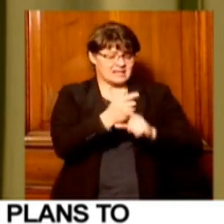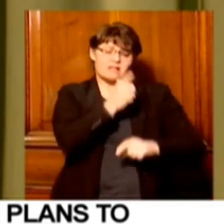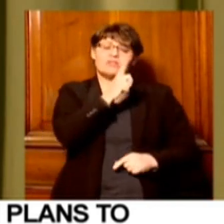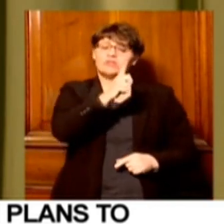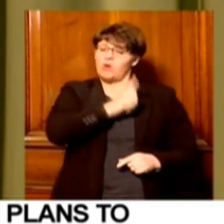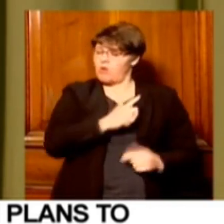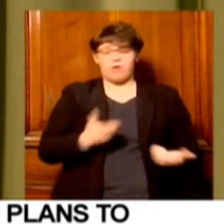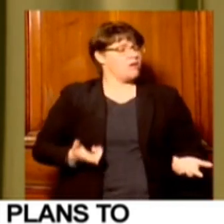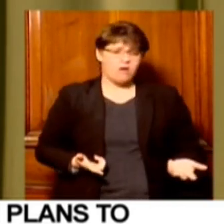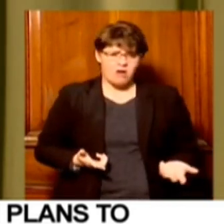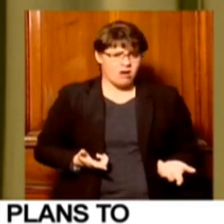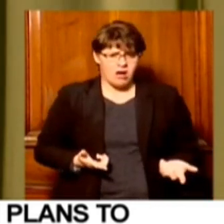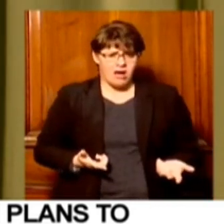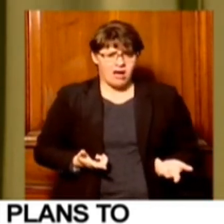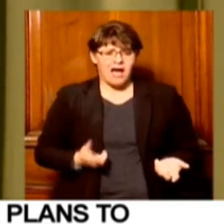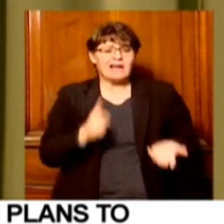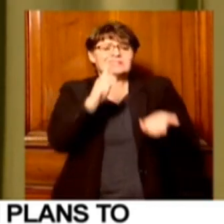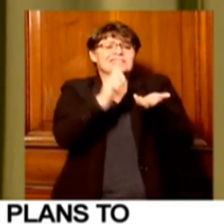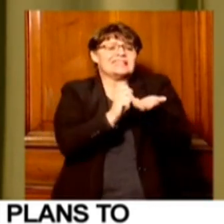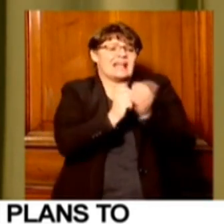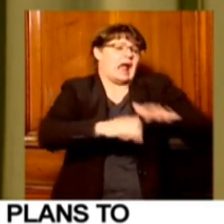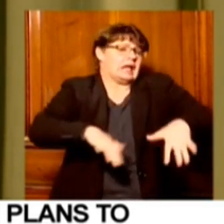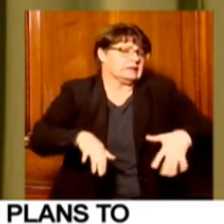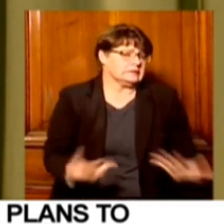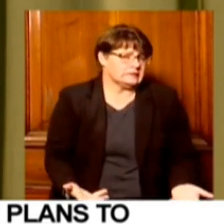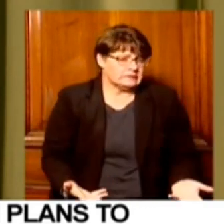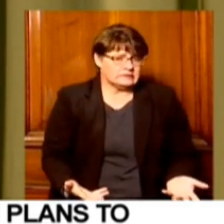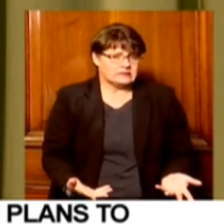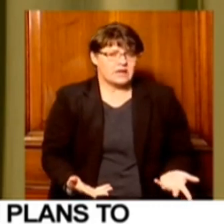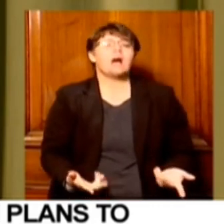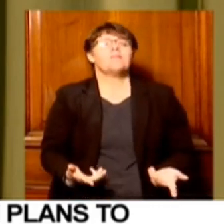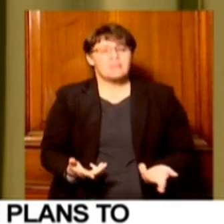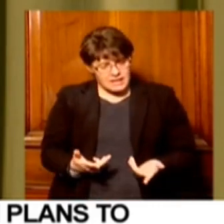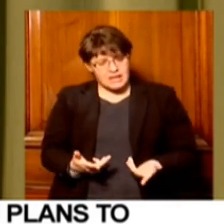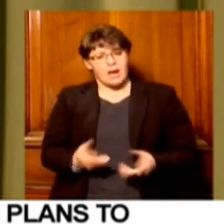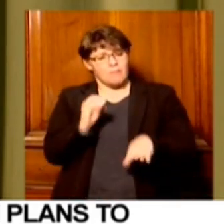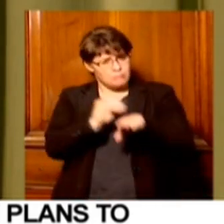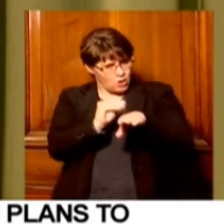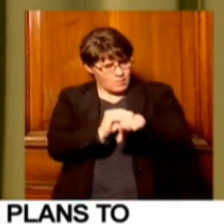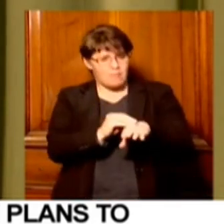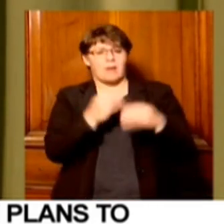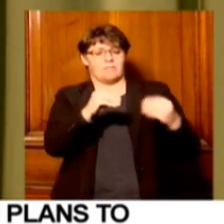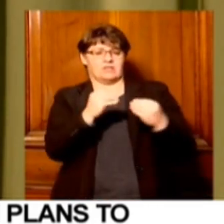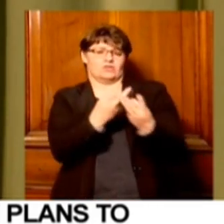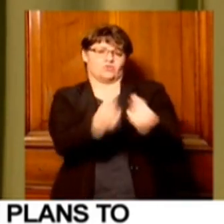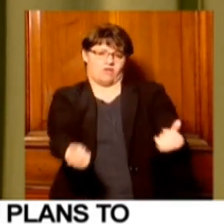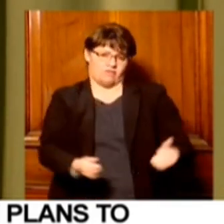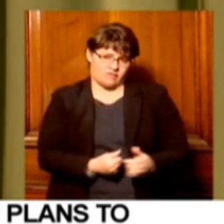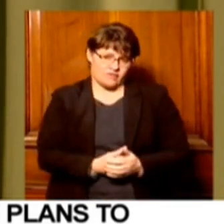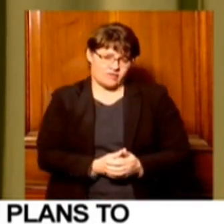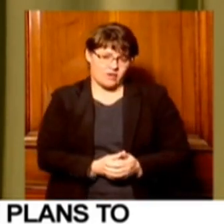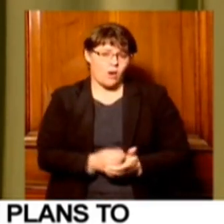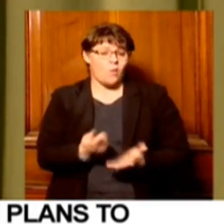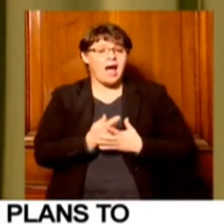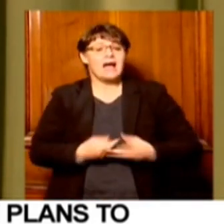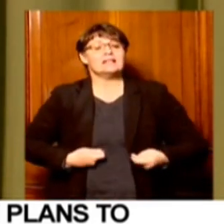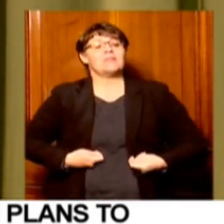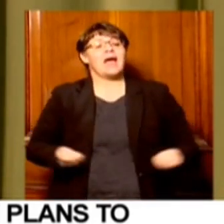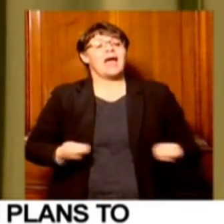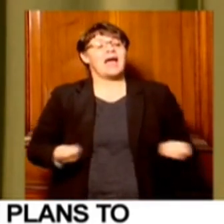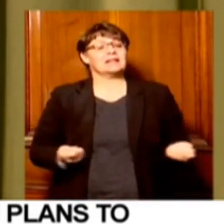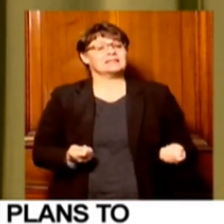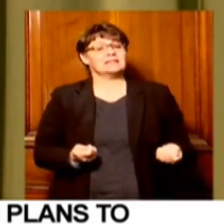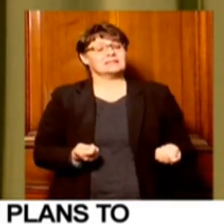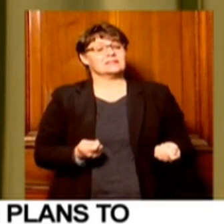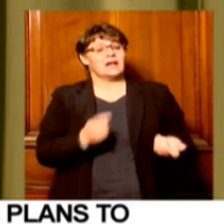all the time, we don't have the sanitizers. I'm addressing that problem. Because if we spend money